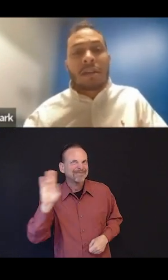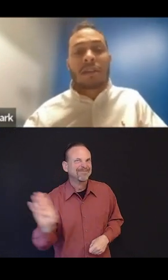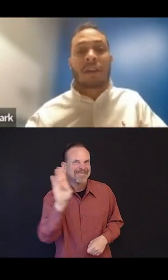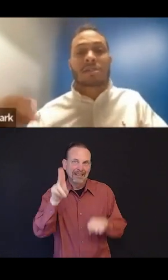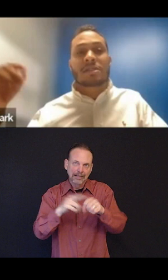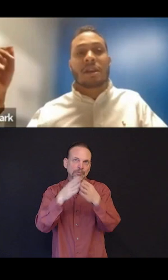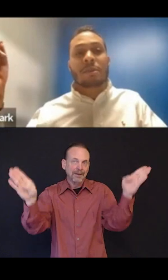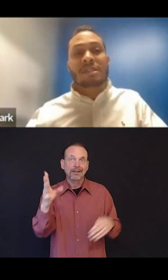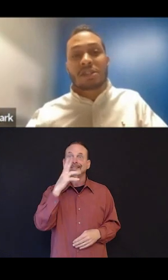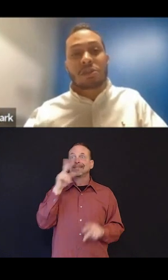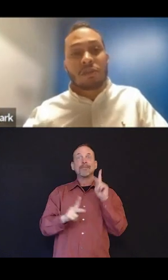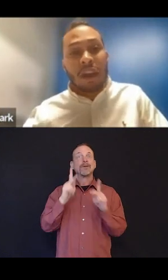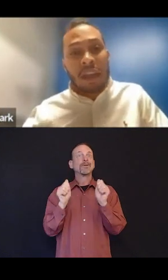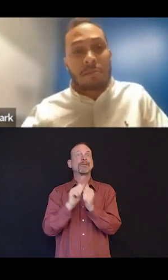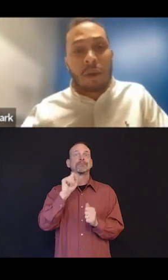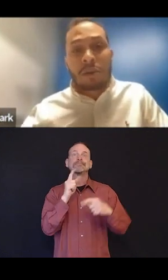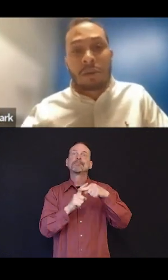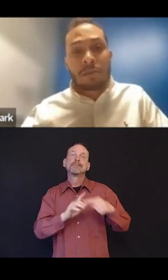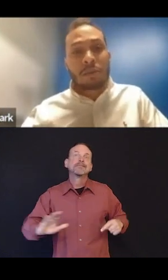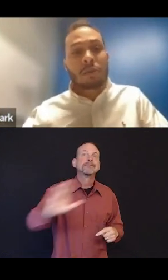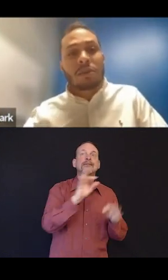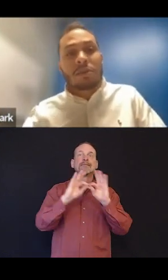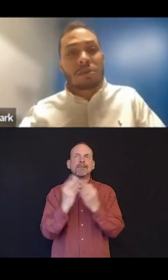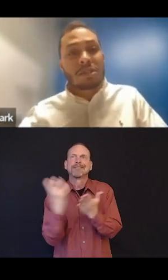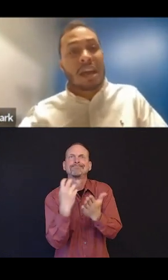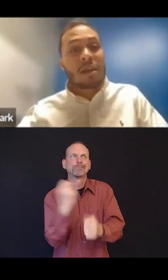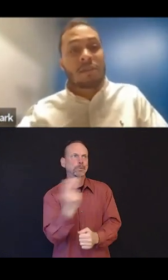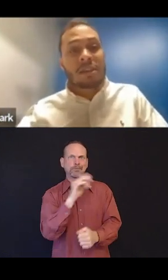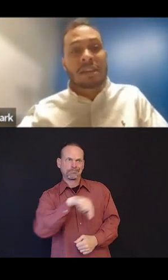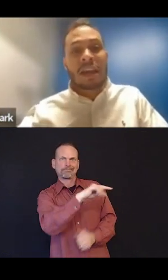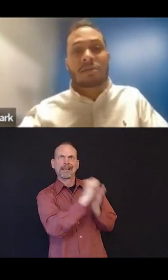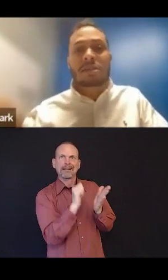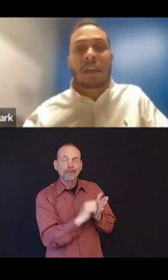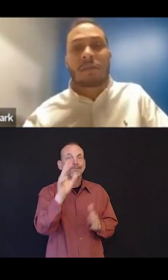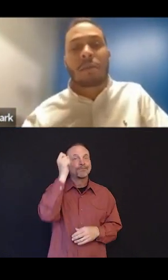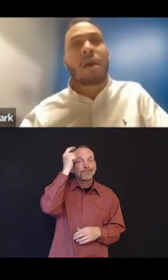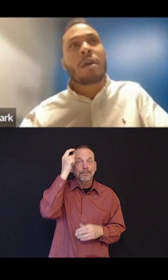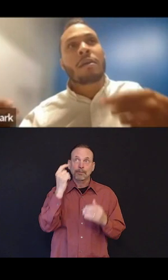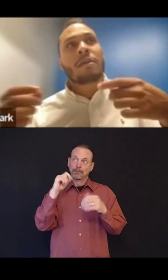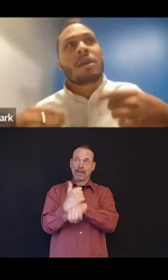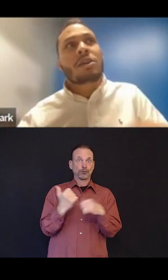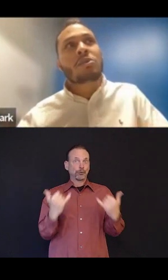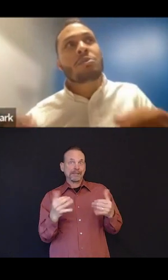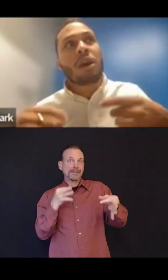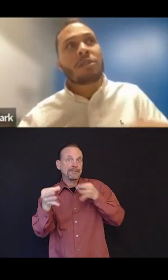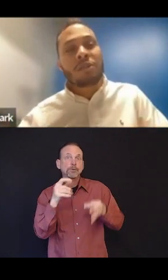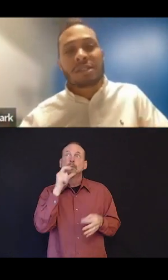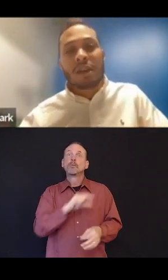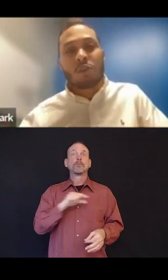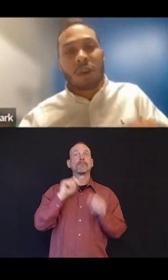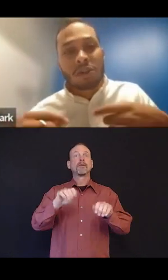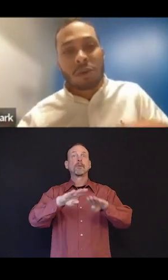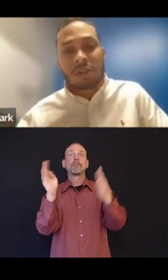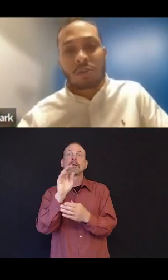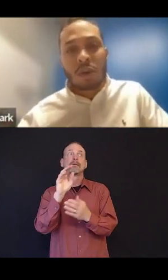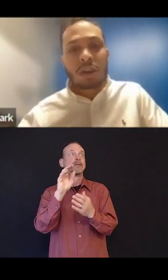eligibility, there's a potential for 8 million people to sign up for these accounts. And a huge part of the reason